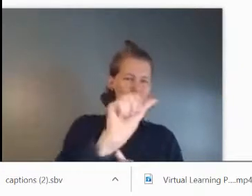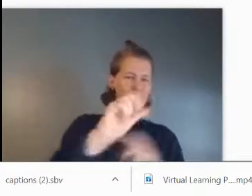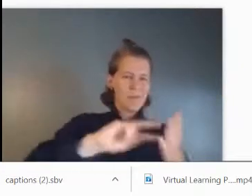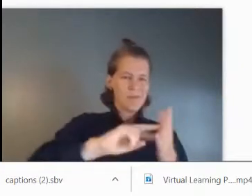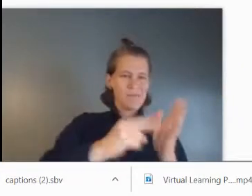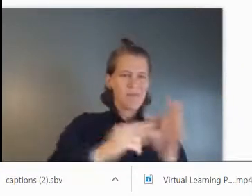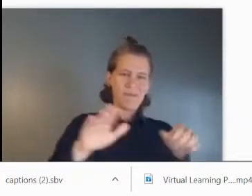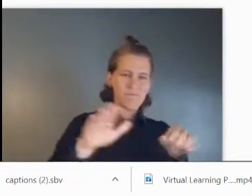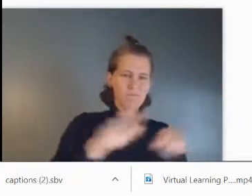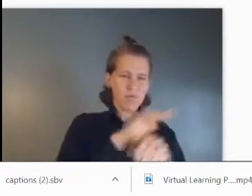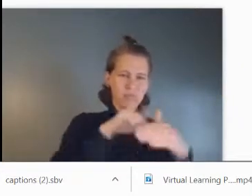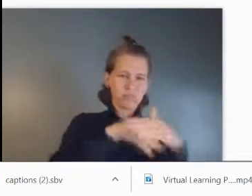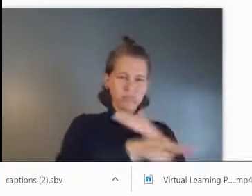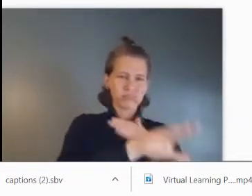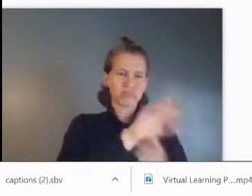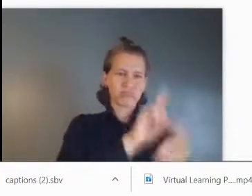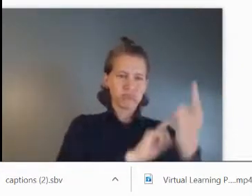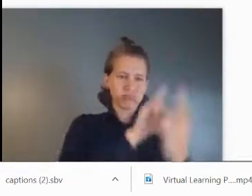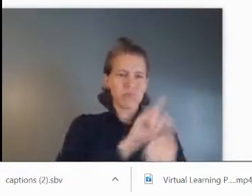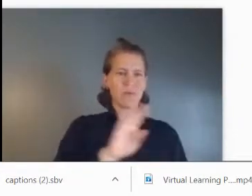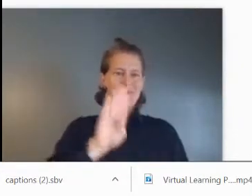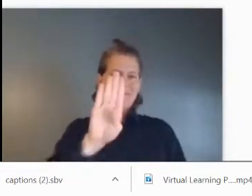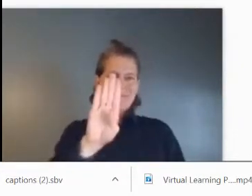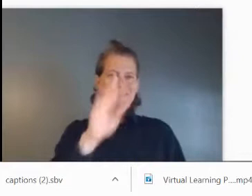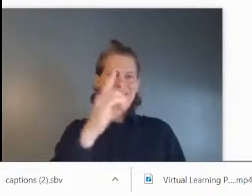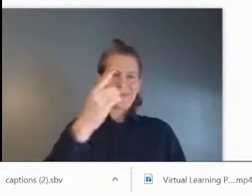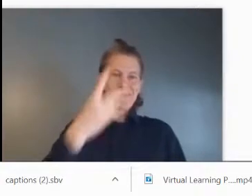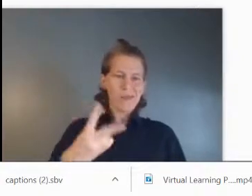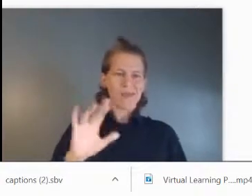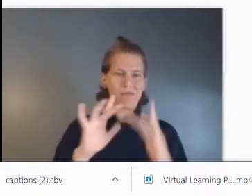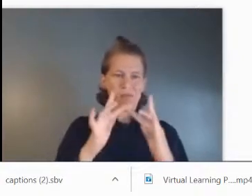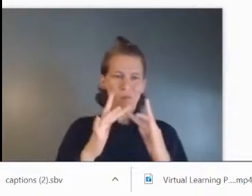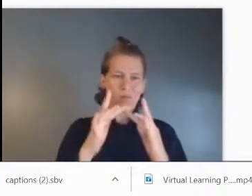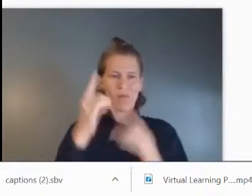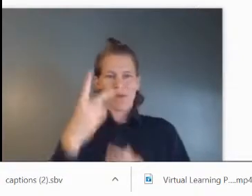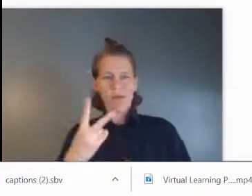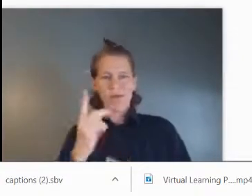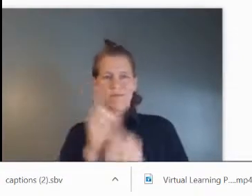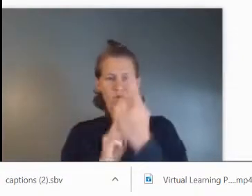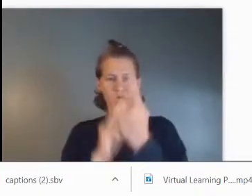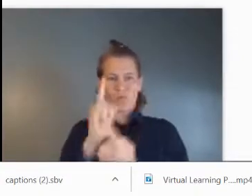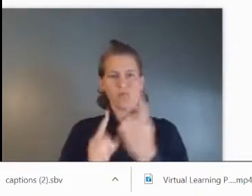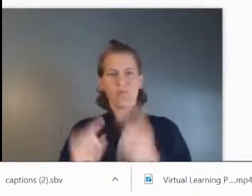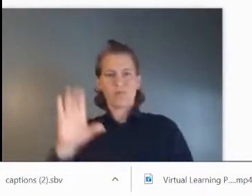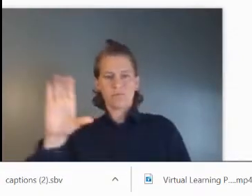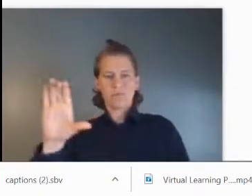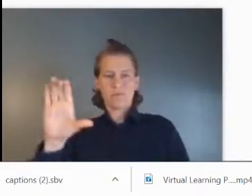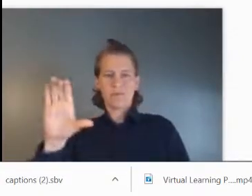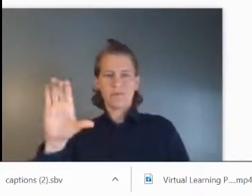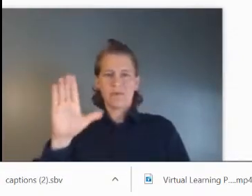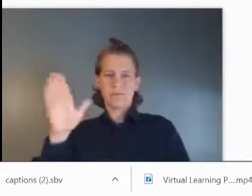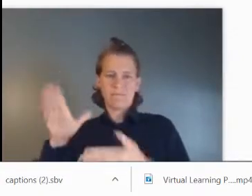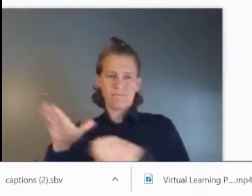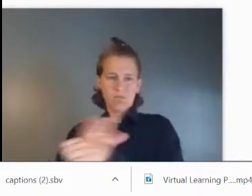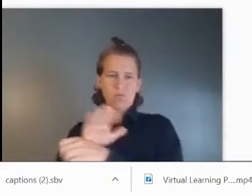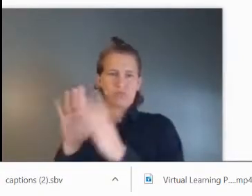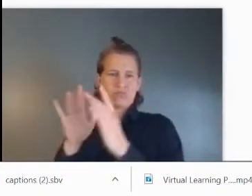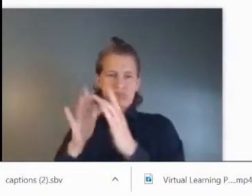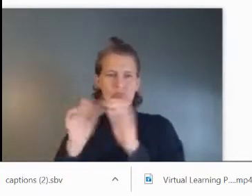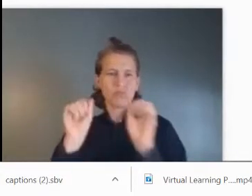We recognized that our virtual plan could not simply replicate a traditional in-person school day.